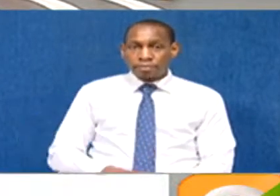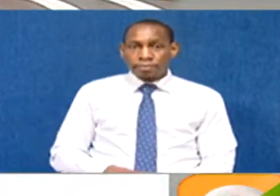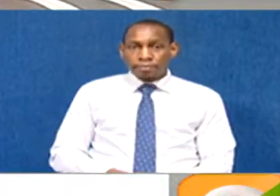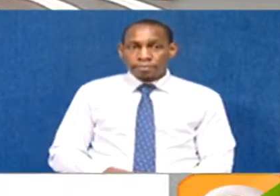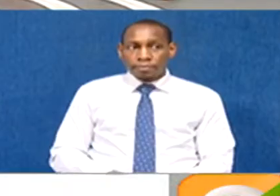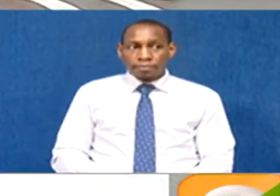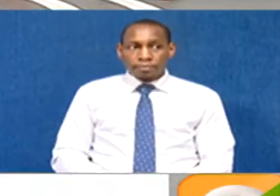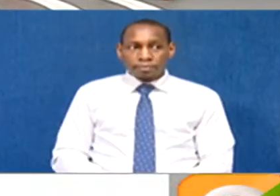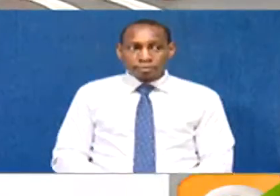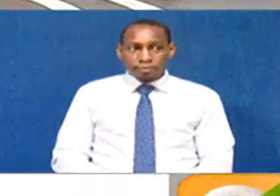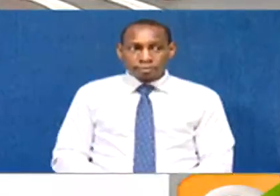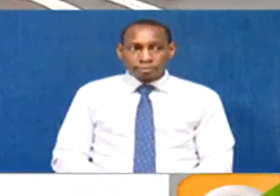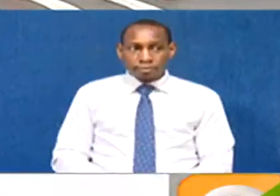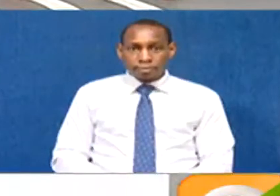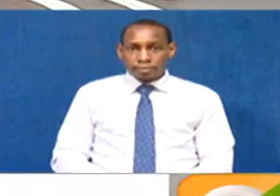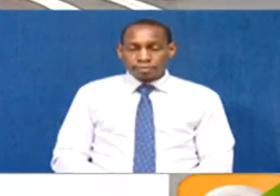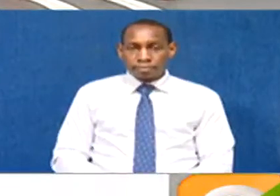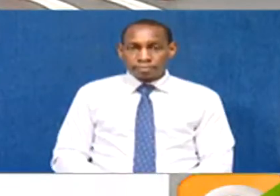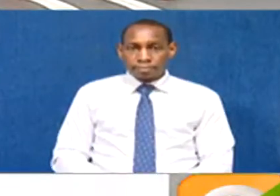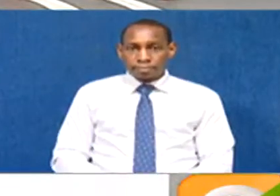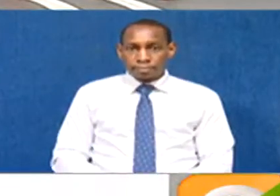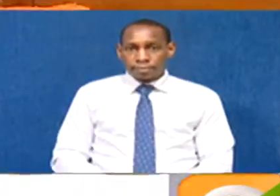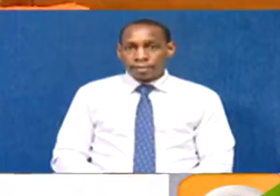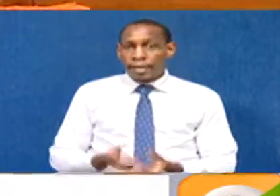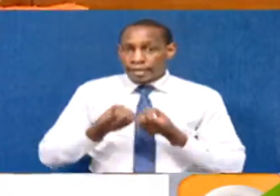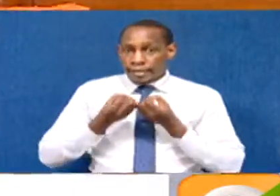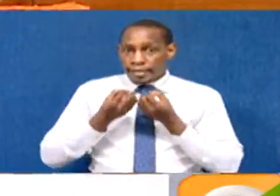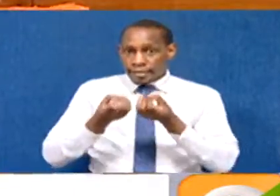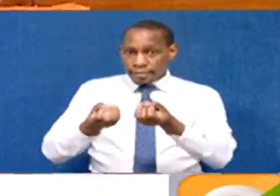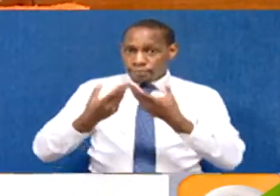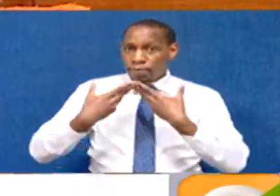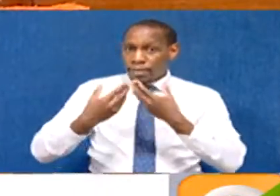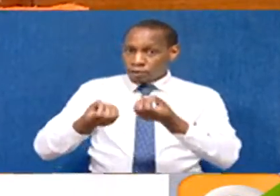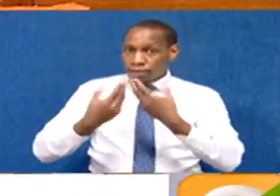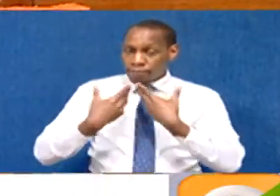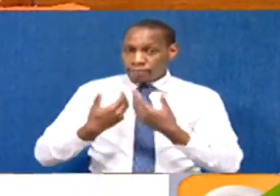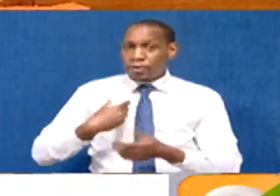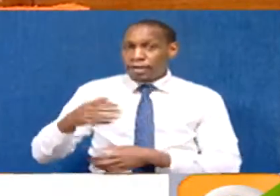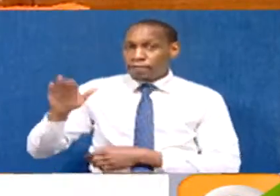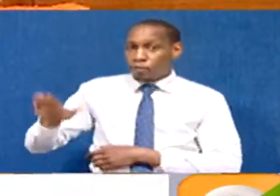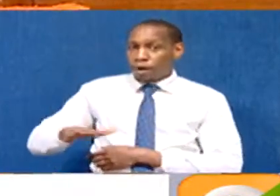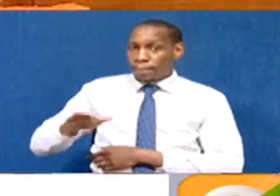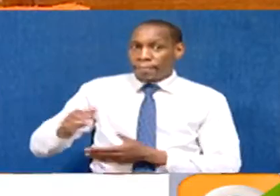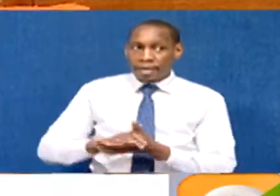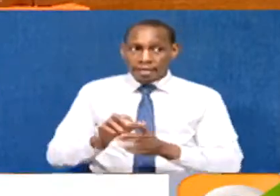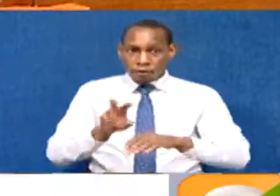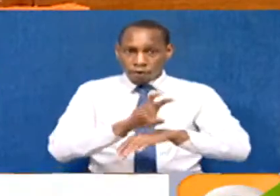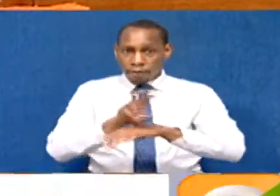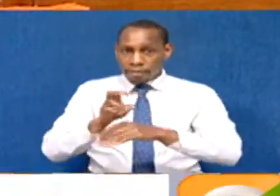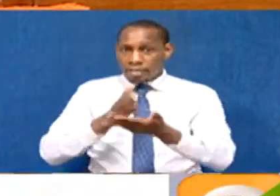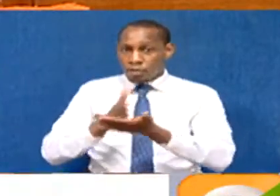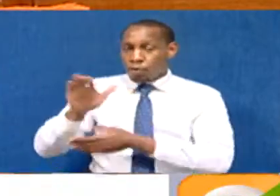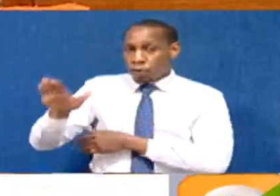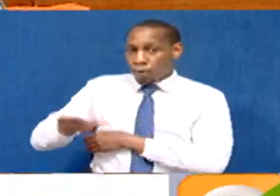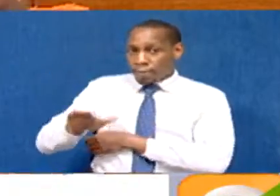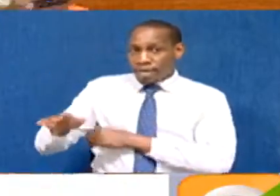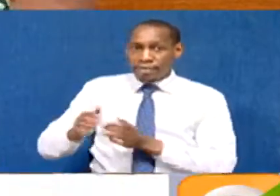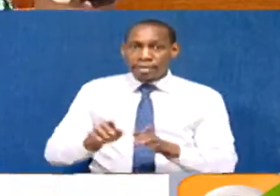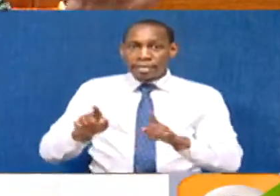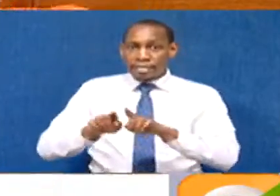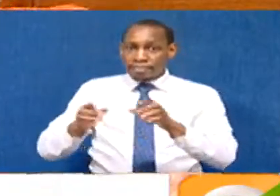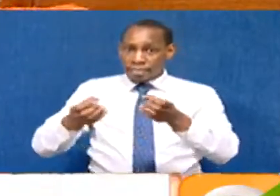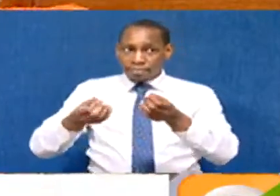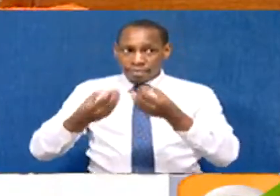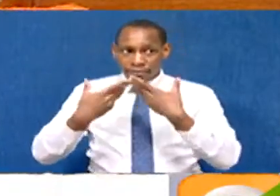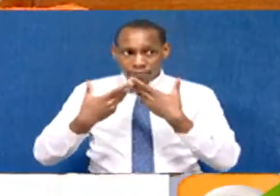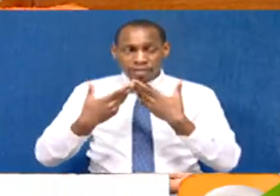National we don't deal with criminal cases in parliament. Information comes to parliament. We do legislation. oversight is in parliament. Yeah. And information...